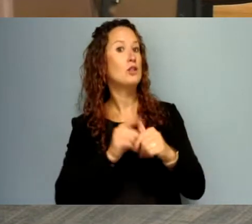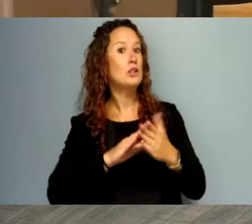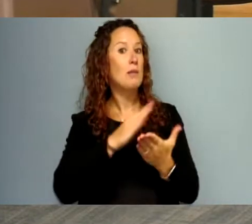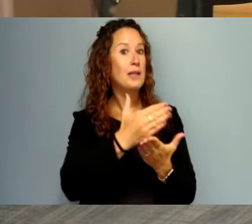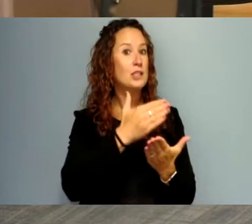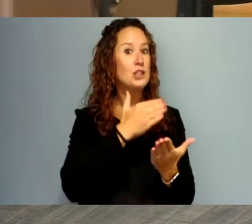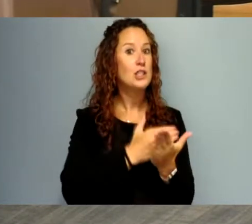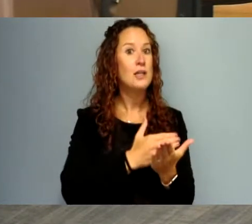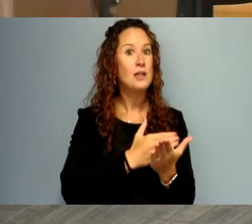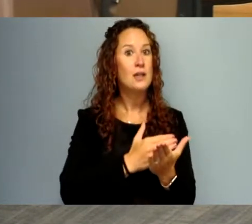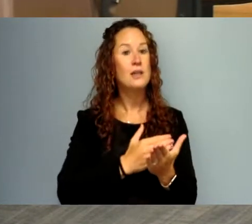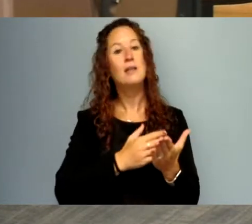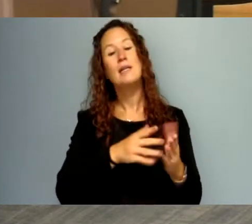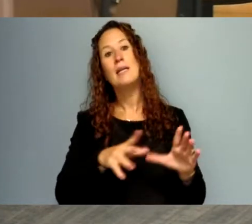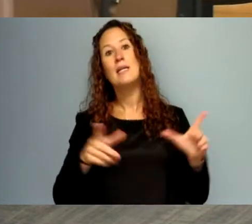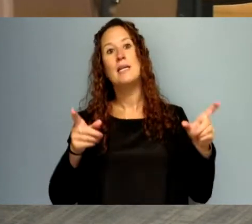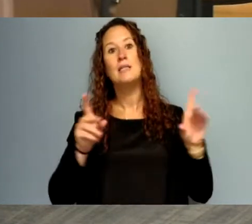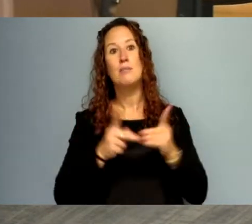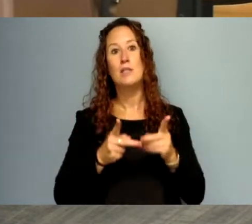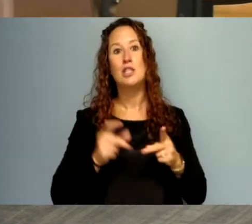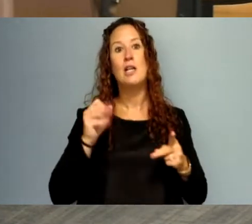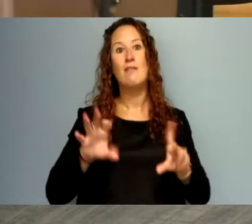the position of fiscal manager.